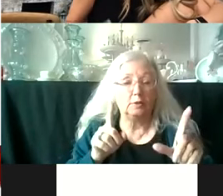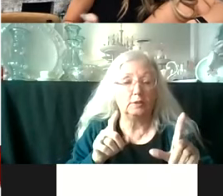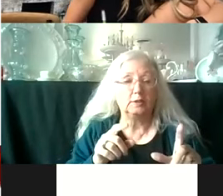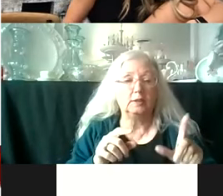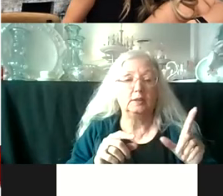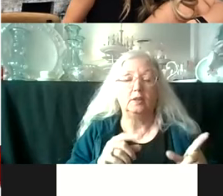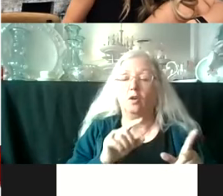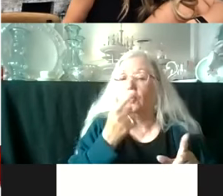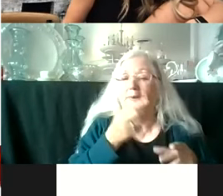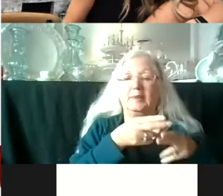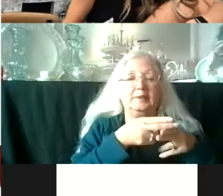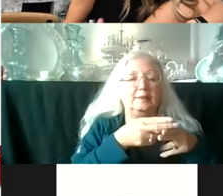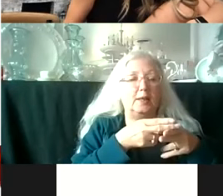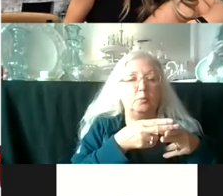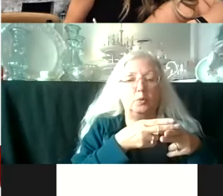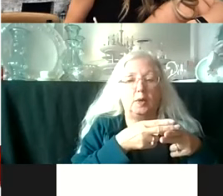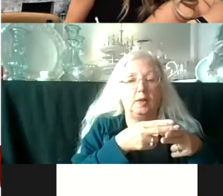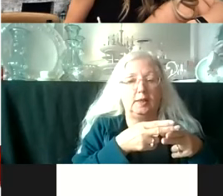only temporarily